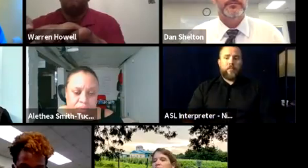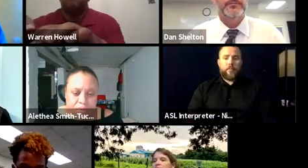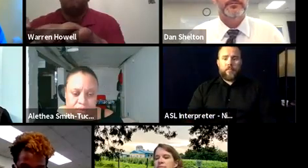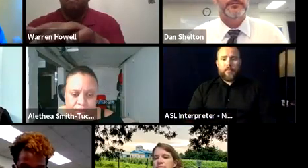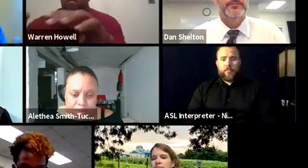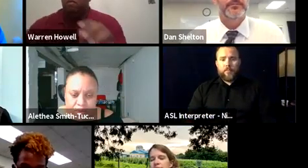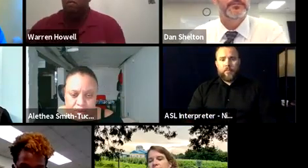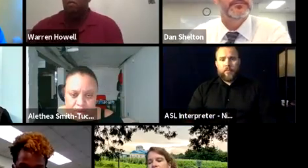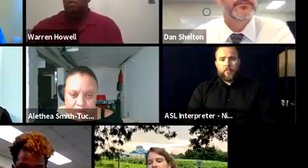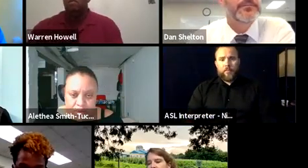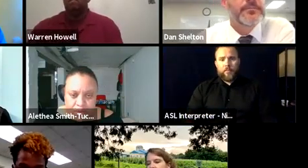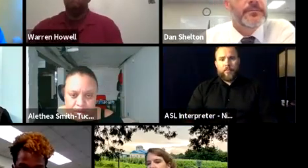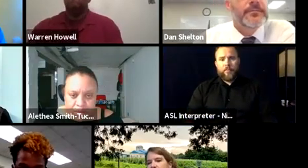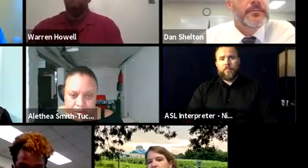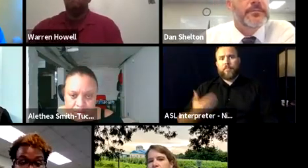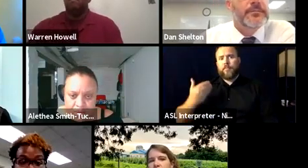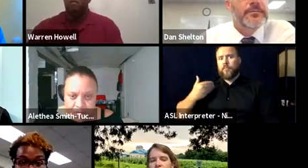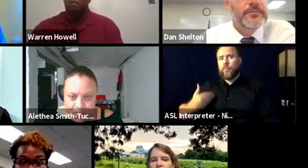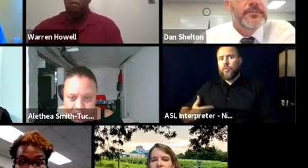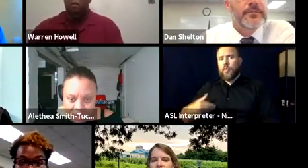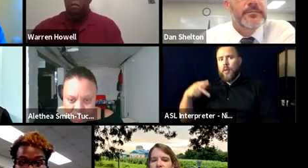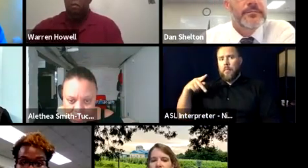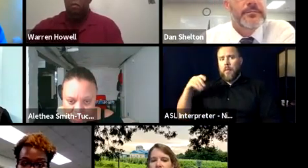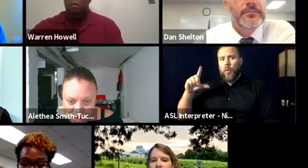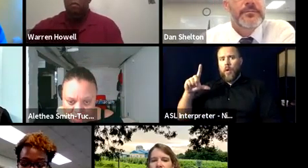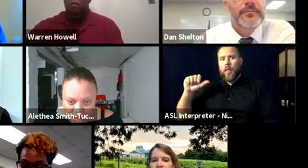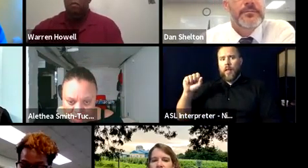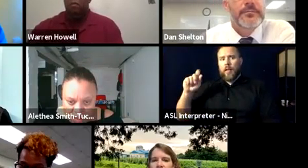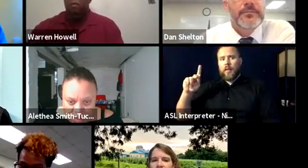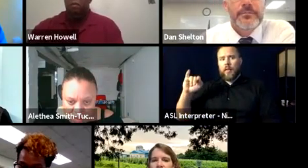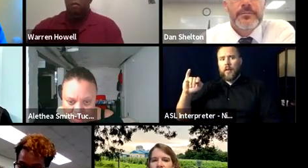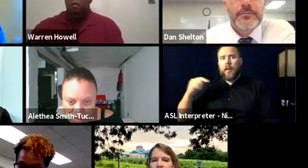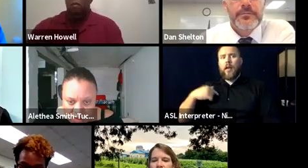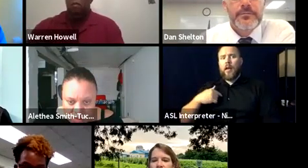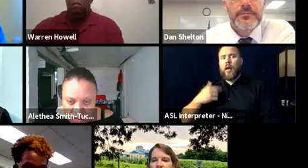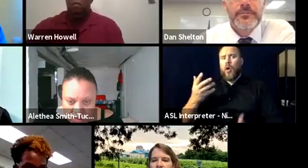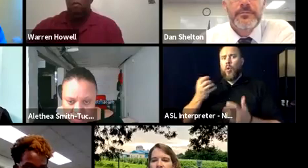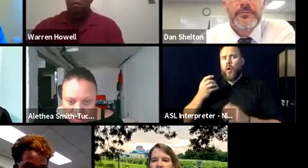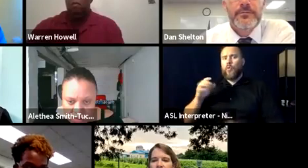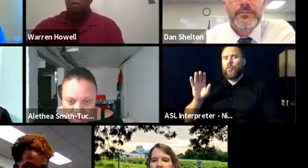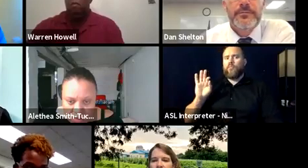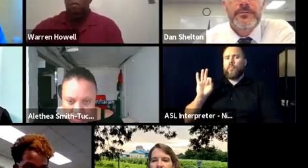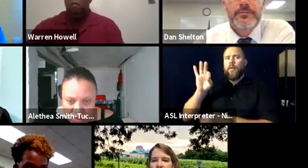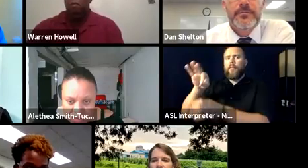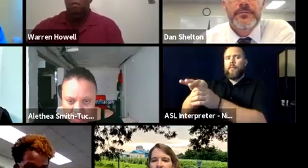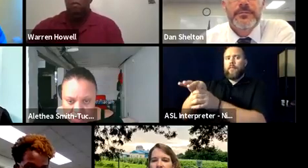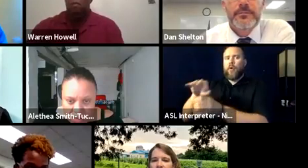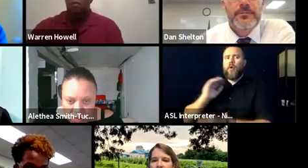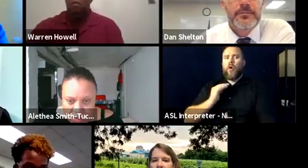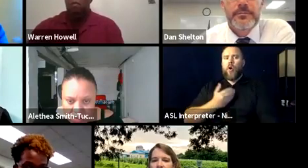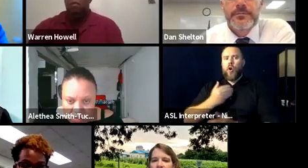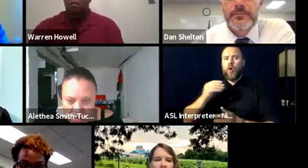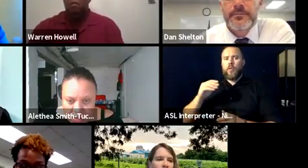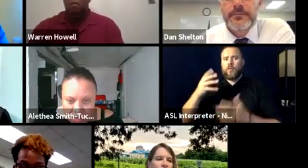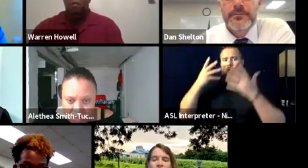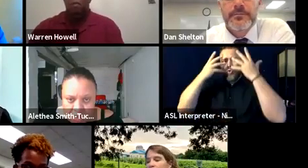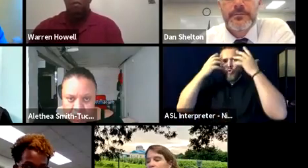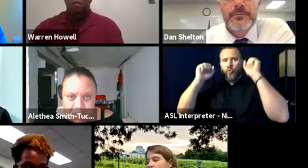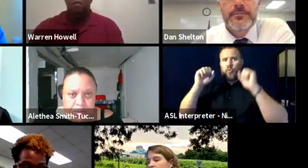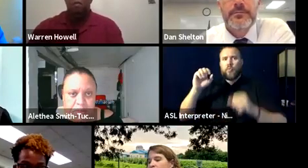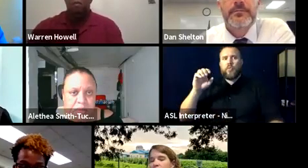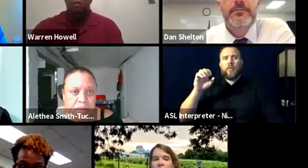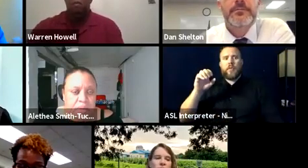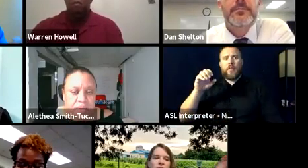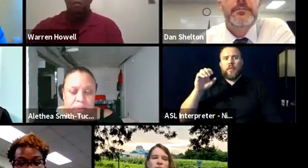Fred Pulaski, I'd like to make a motion to appoint Dr. Daniel Sheldon, our superintendent, as executive secretary of the Board of